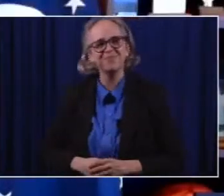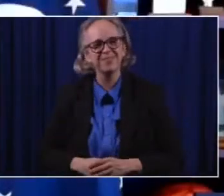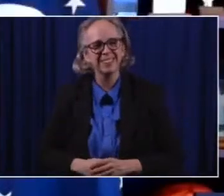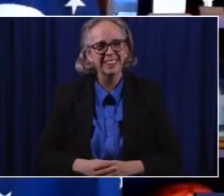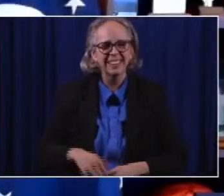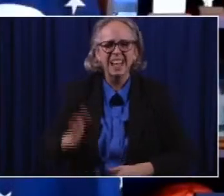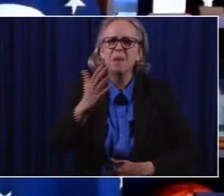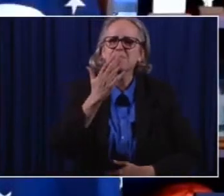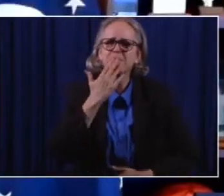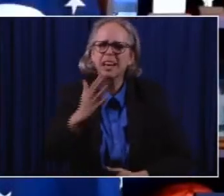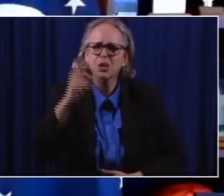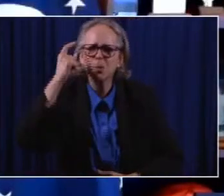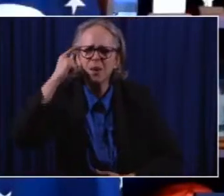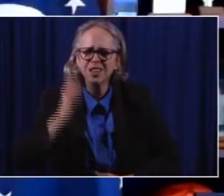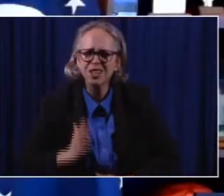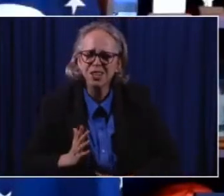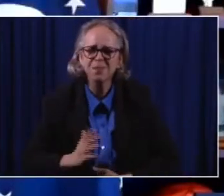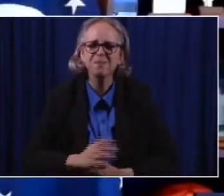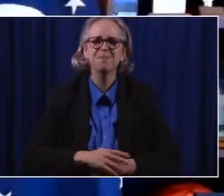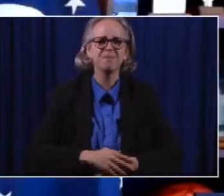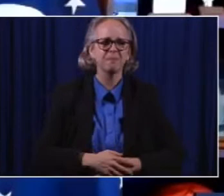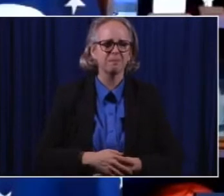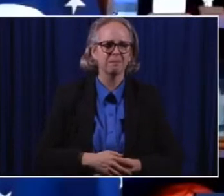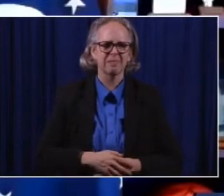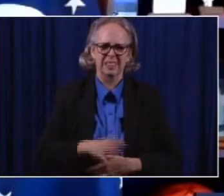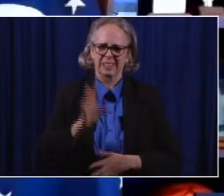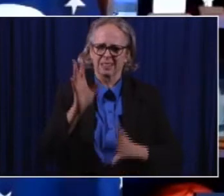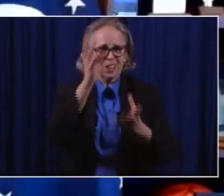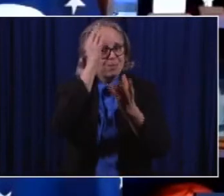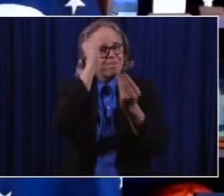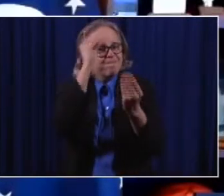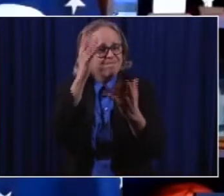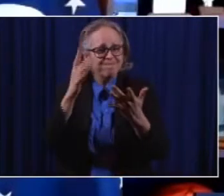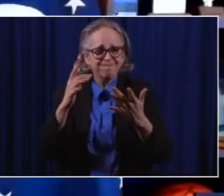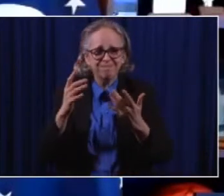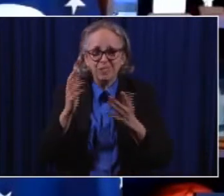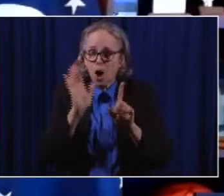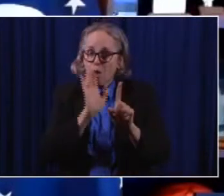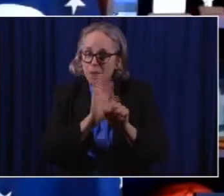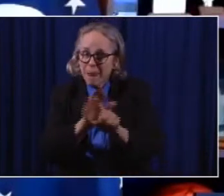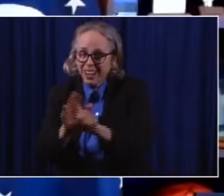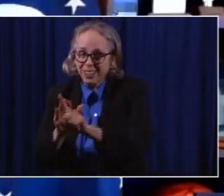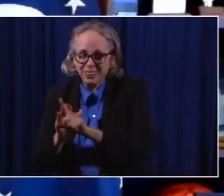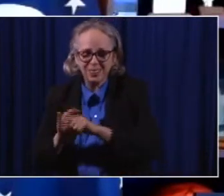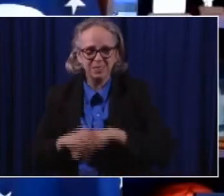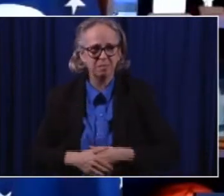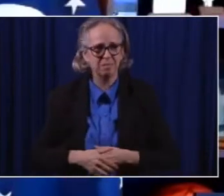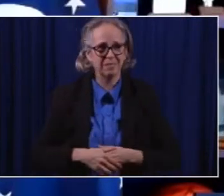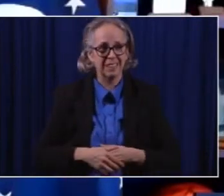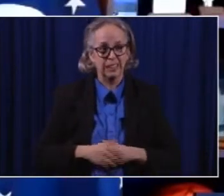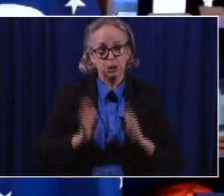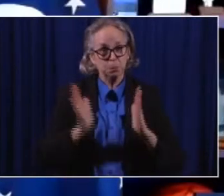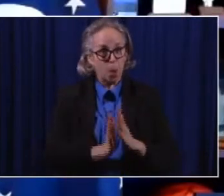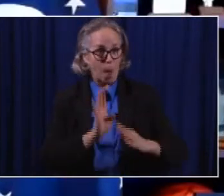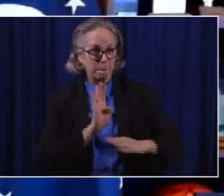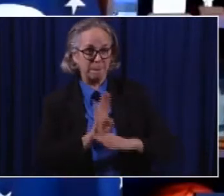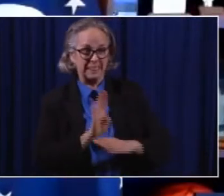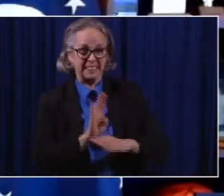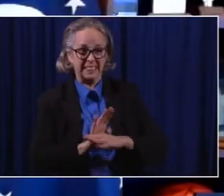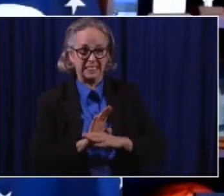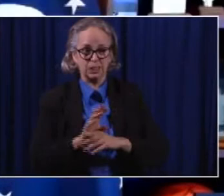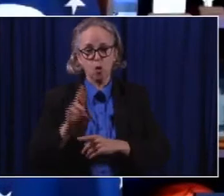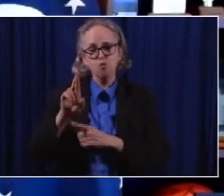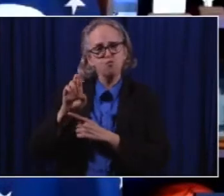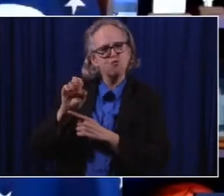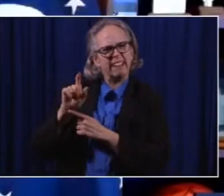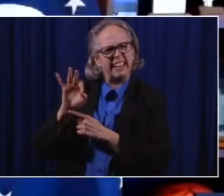I wanted to just give a quick update and reminder about the Small Business Relief Grant. We made